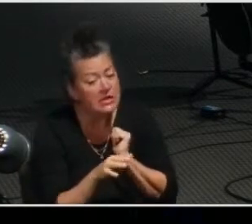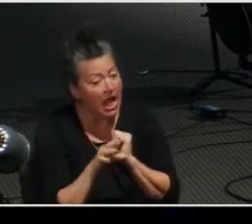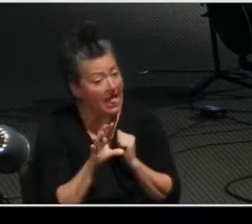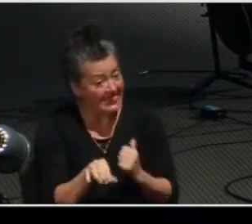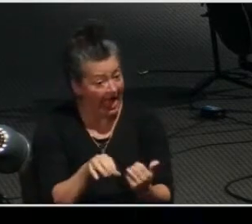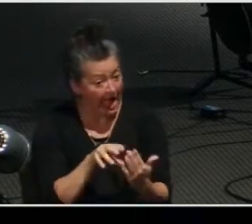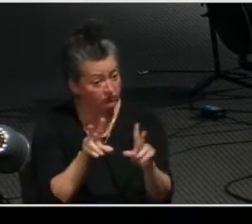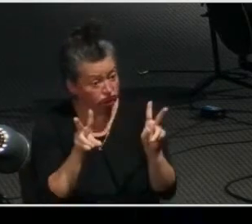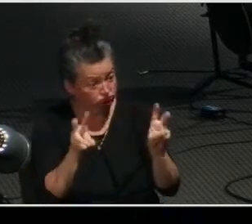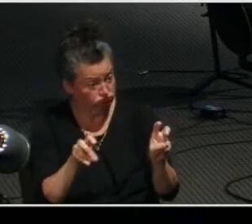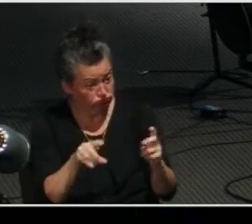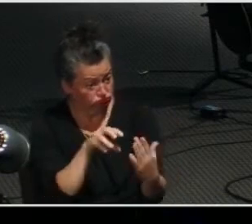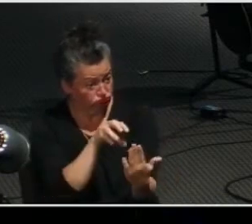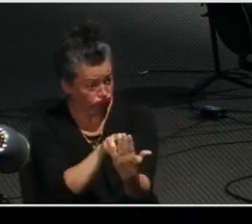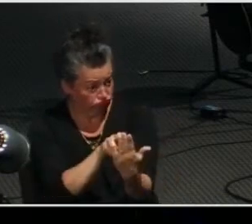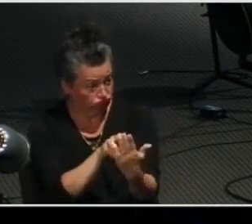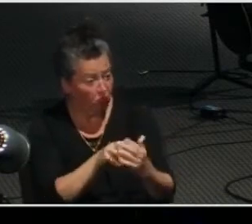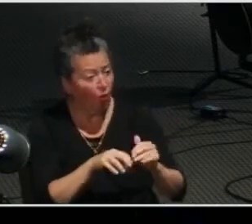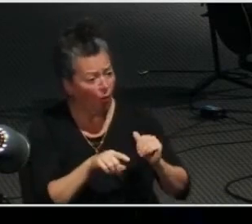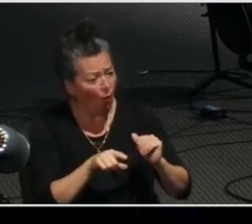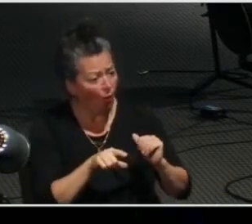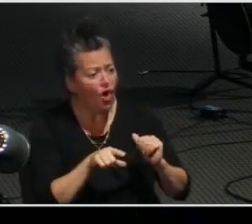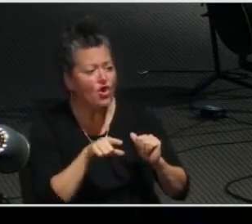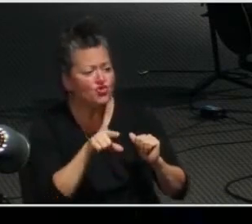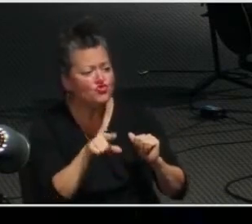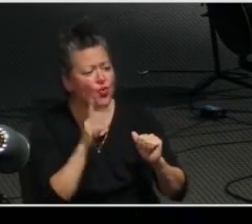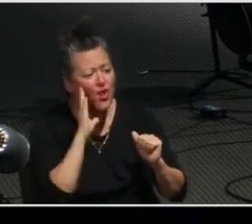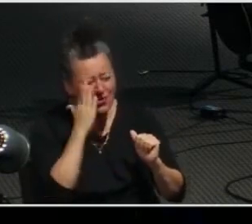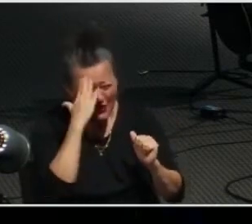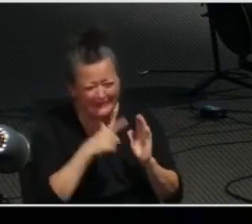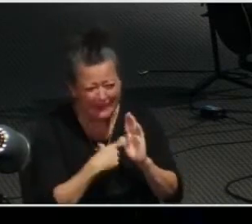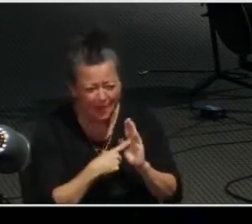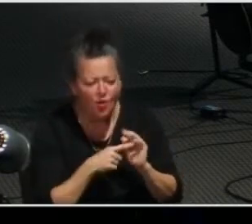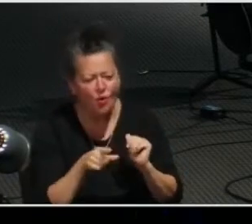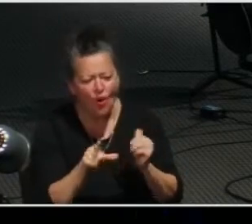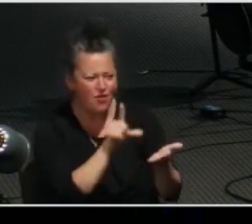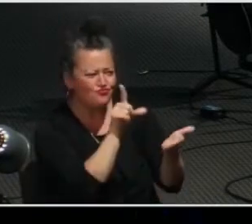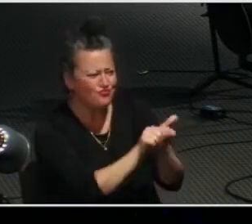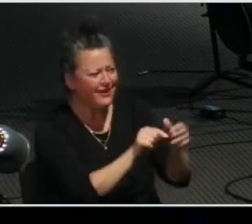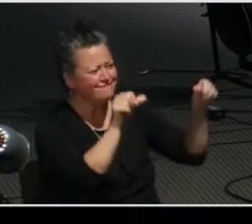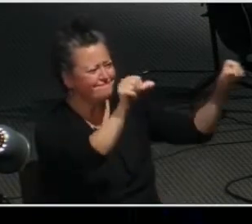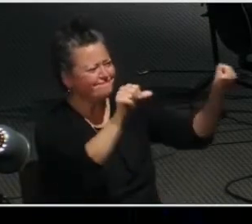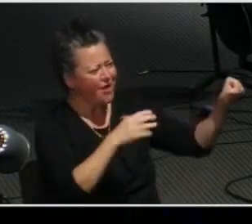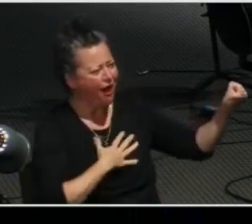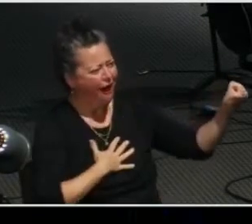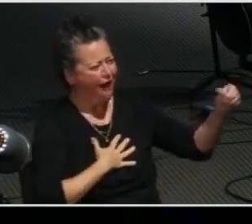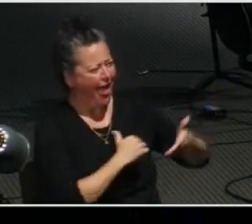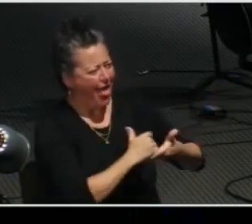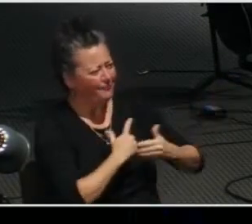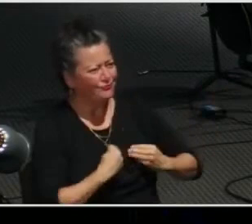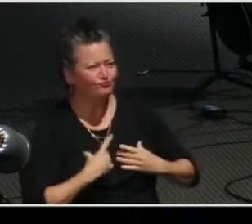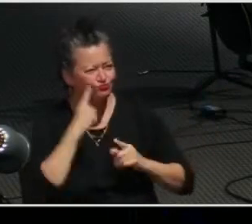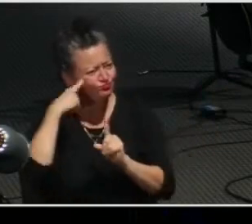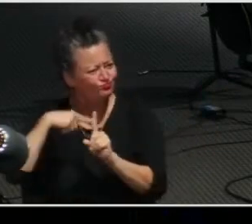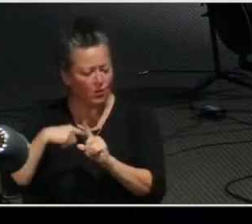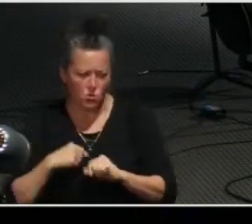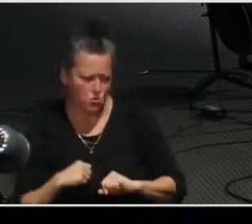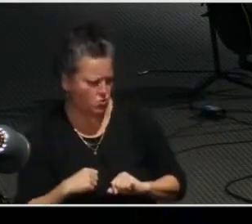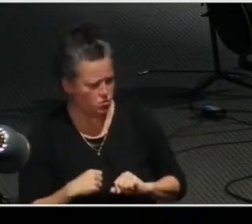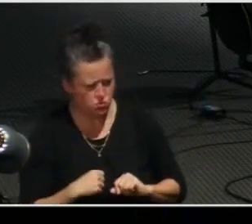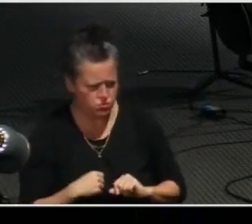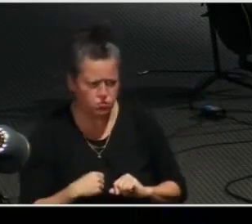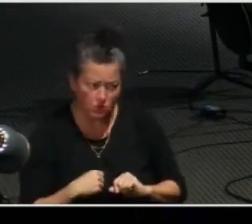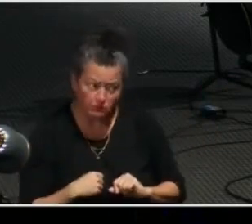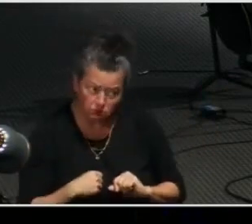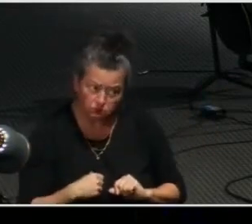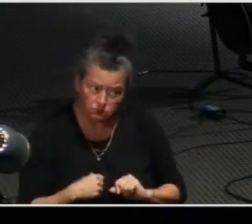those harsh passages. But remember, James is addressing oppressors. So James 5,